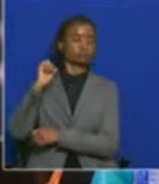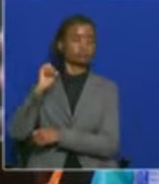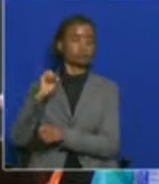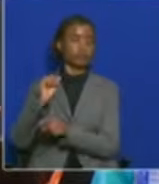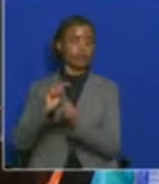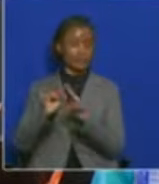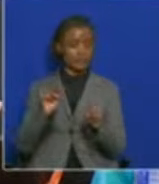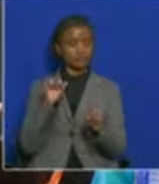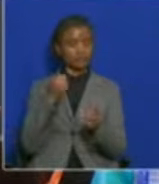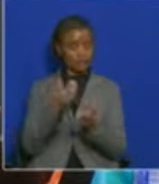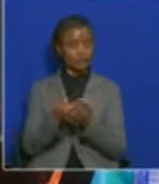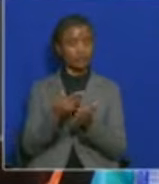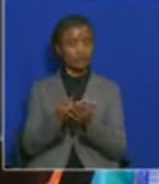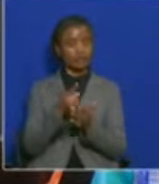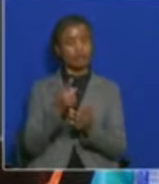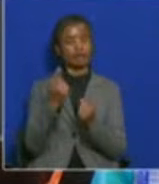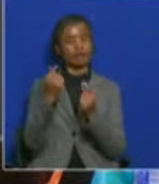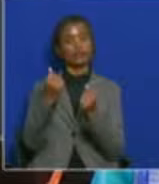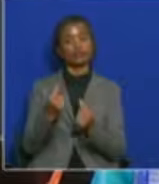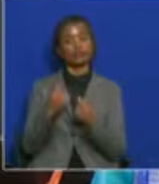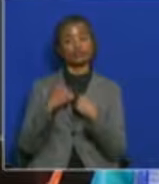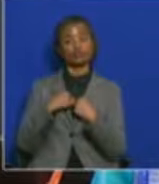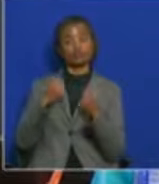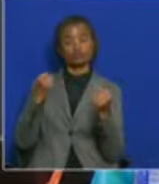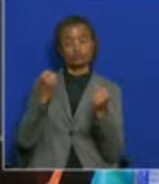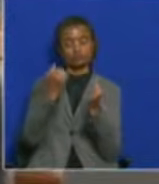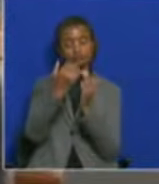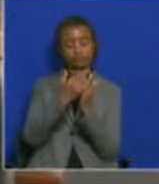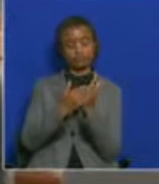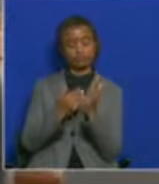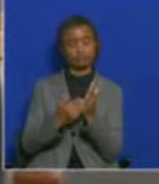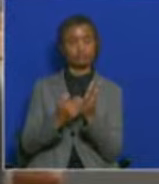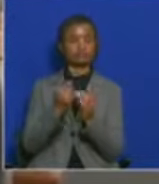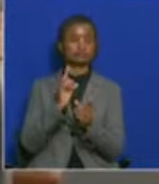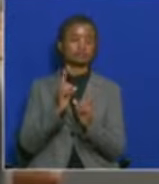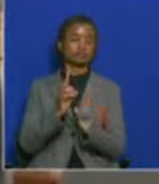the broad outline of the topics that we are going to cover.